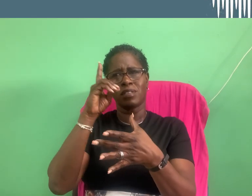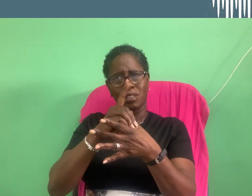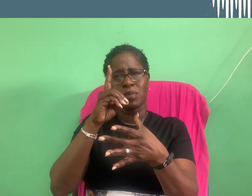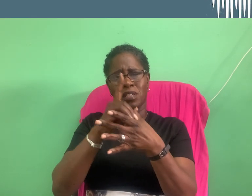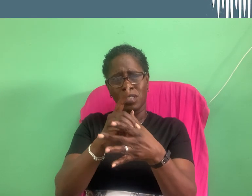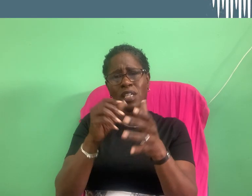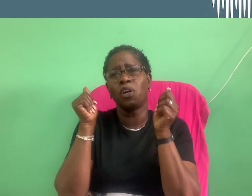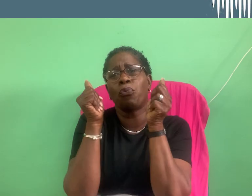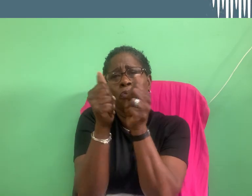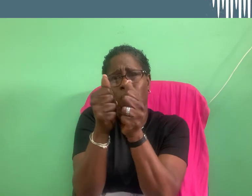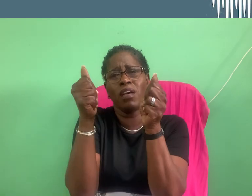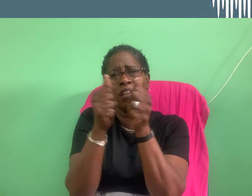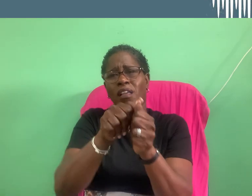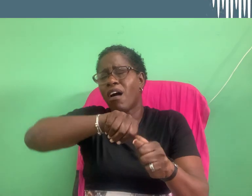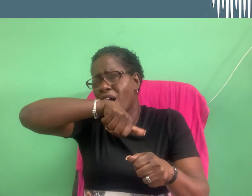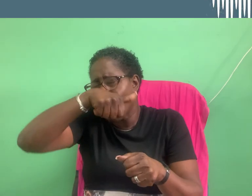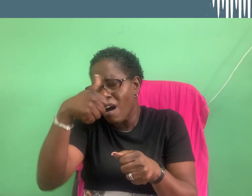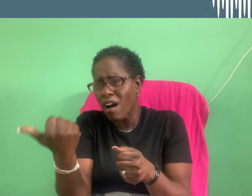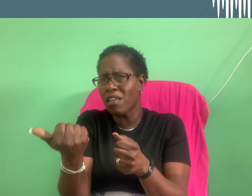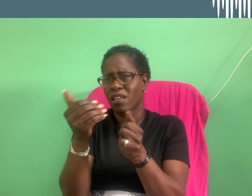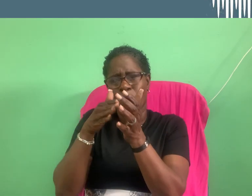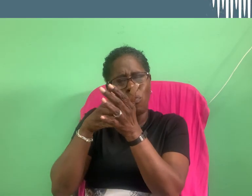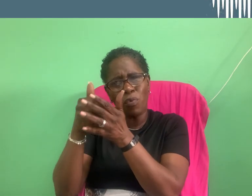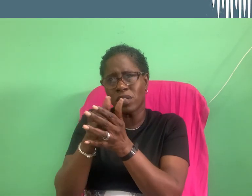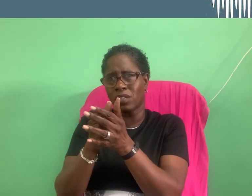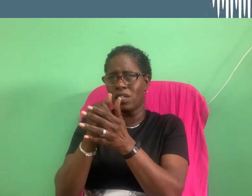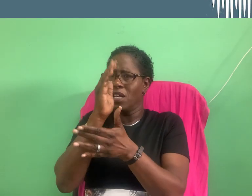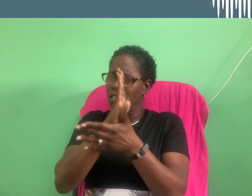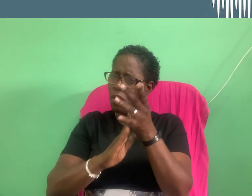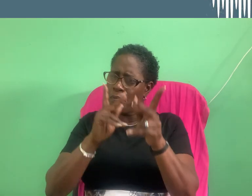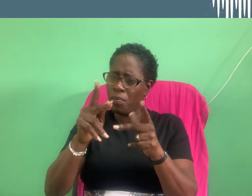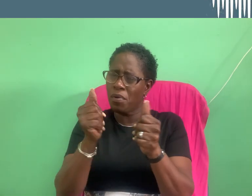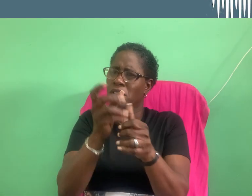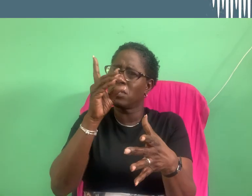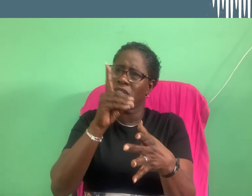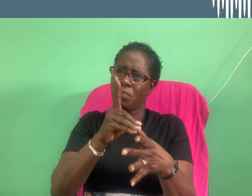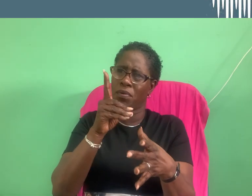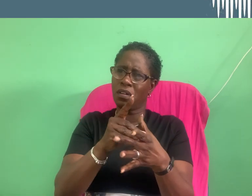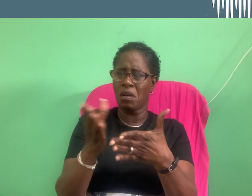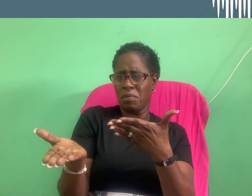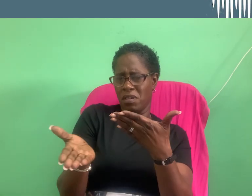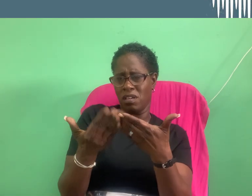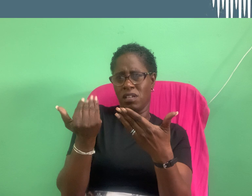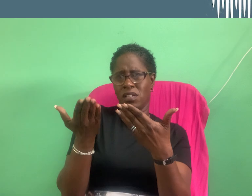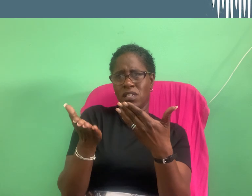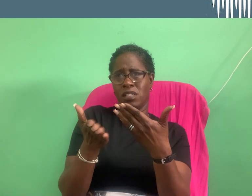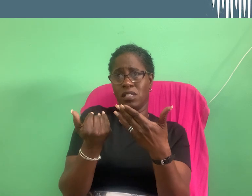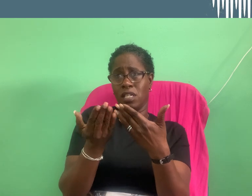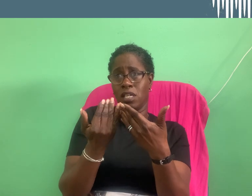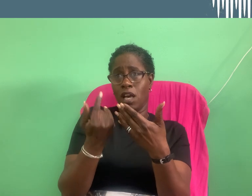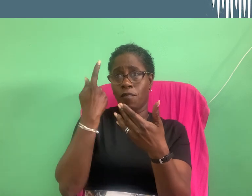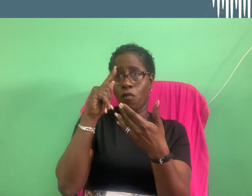or co-occurring with other vulnerabilities. Individuals who are disabled may be more likely to end up in foster